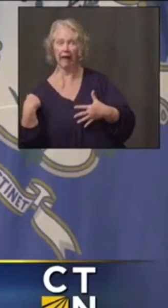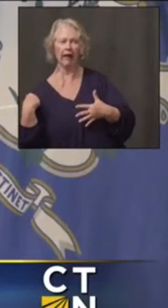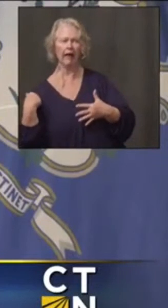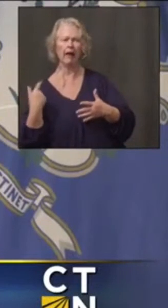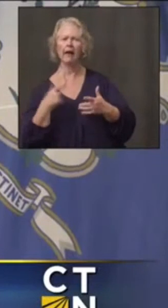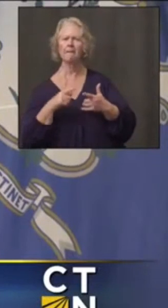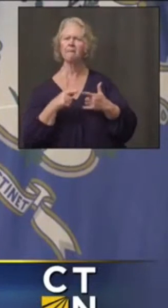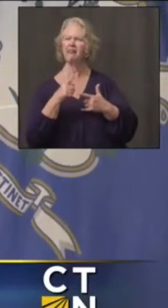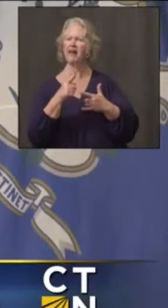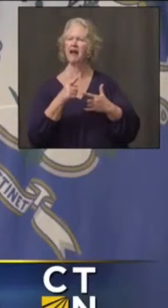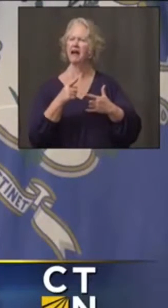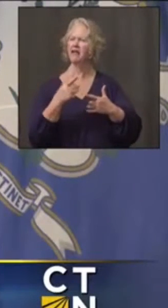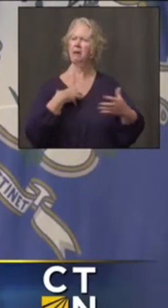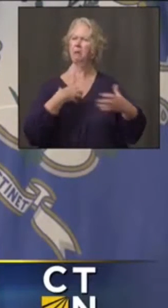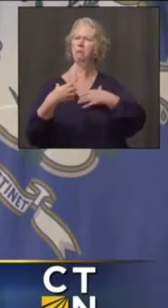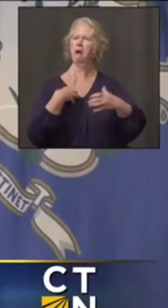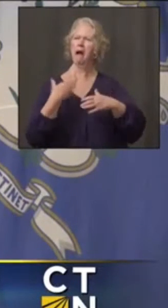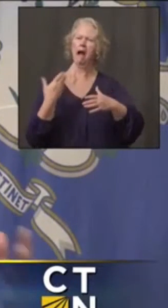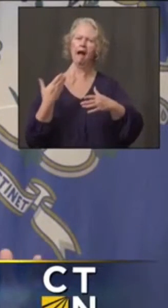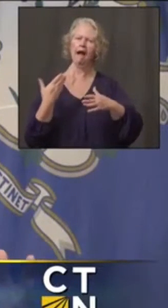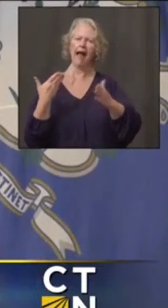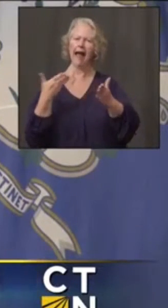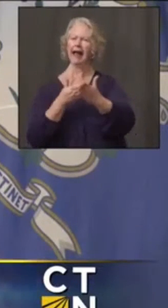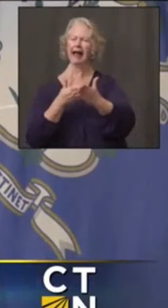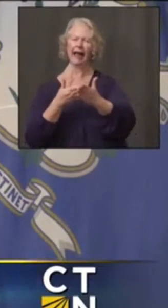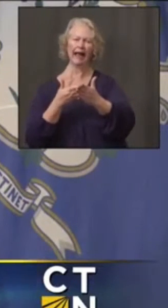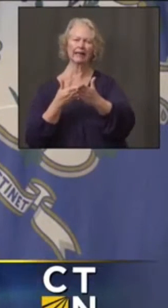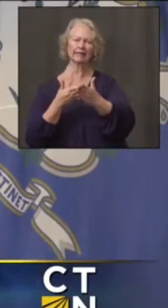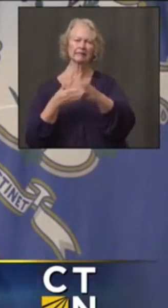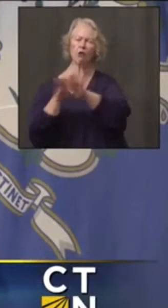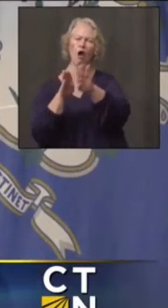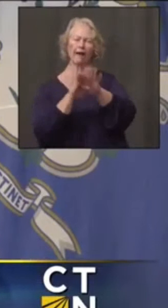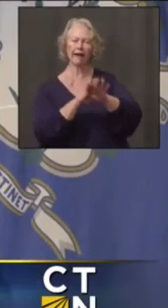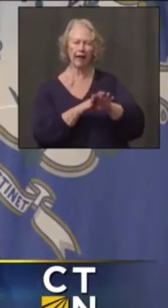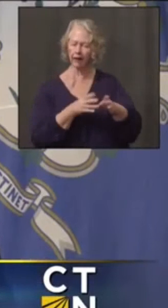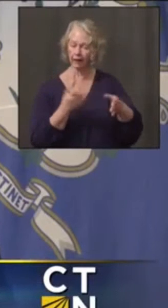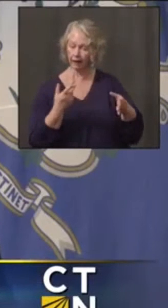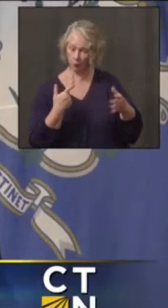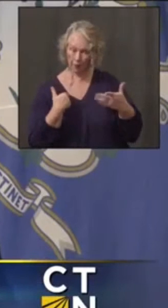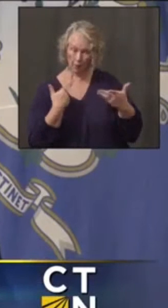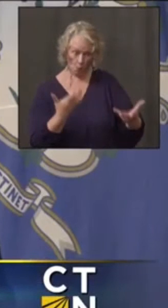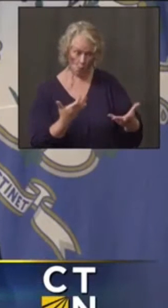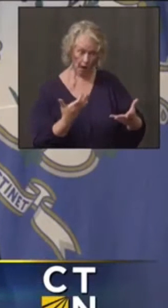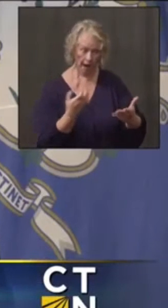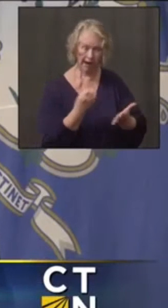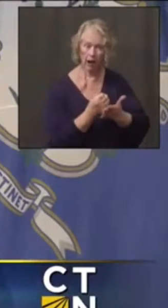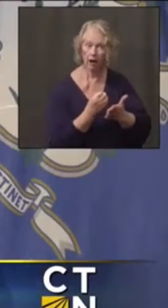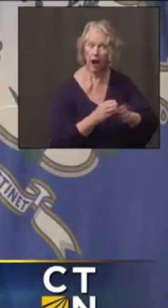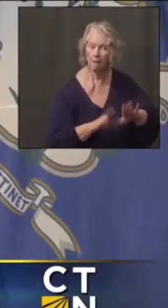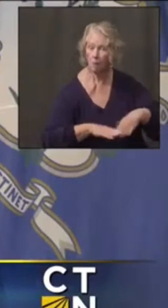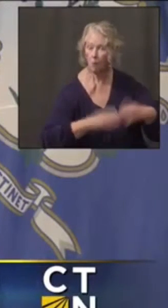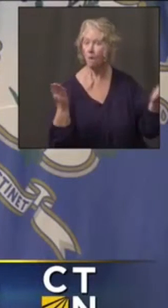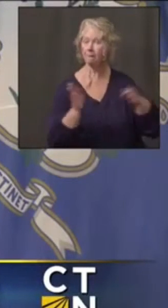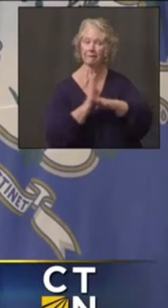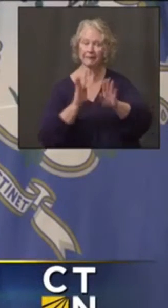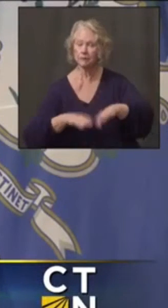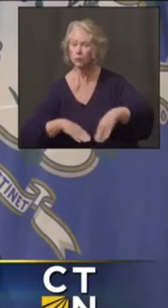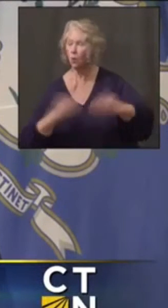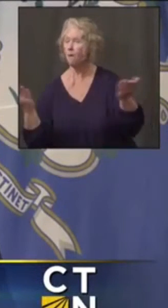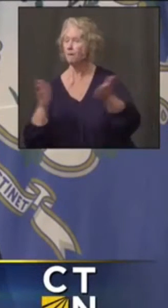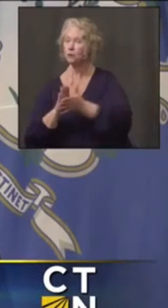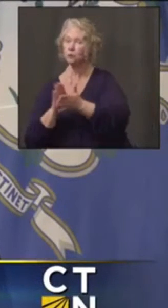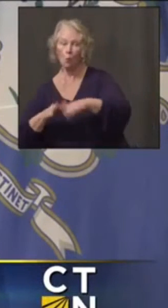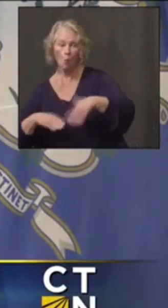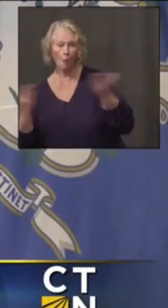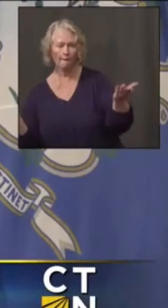anti-lockdown protests. I mean, one of the ways we can keep our economy open, keep our schools open, is taking